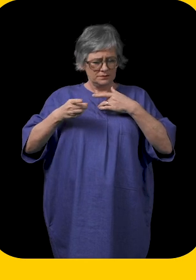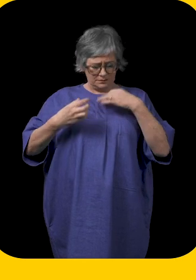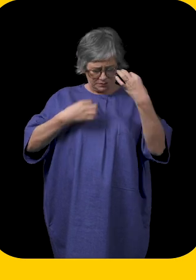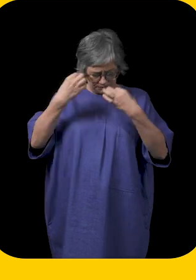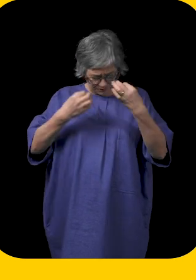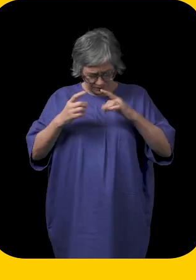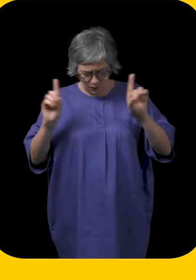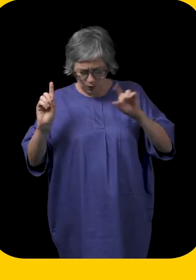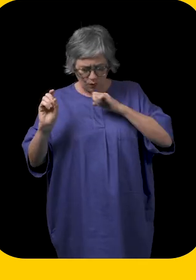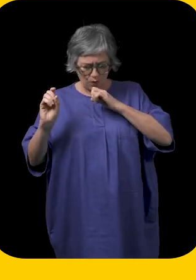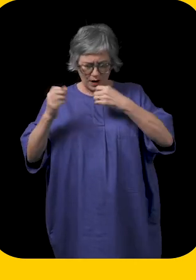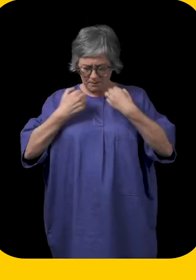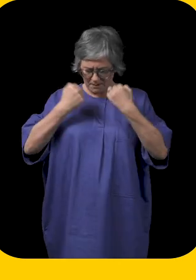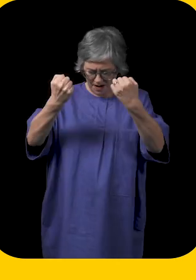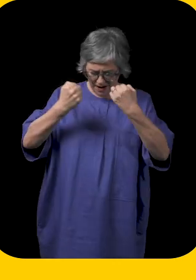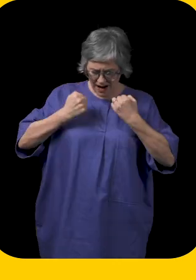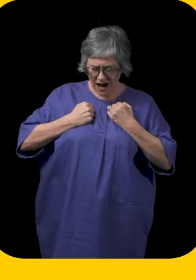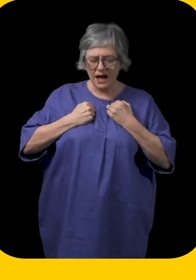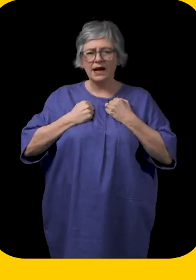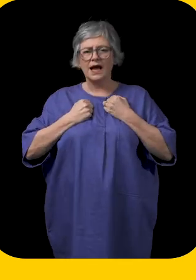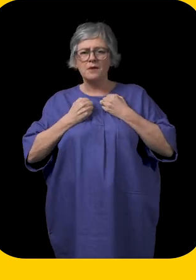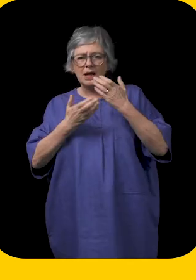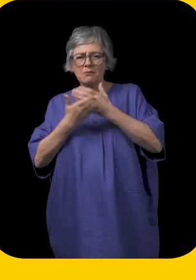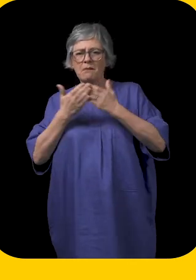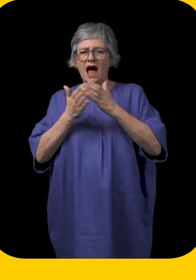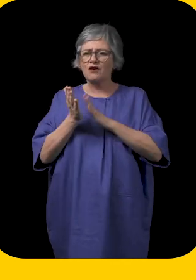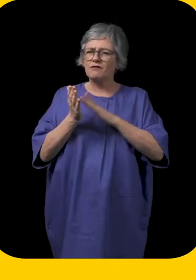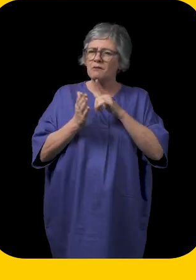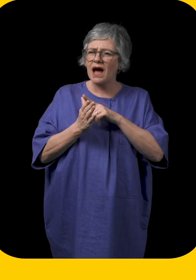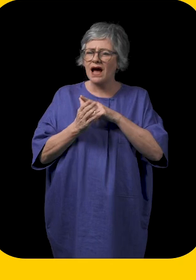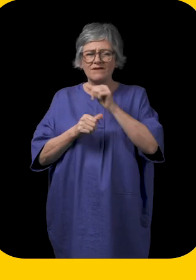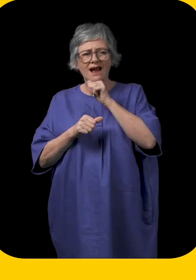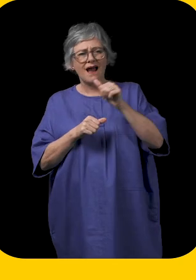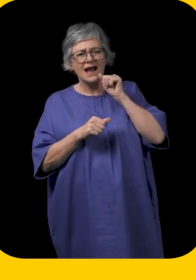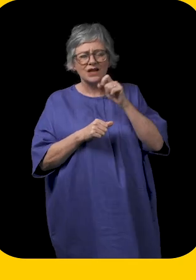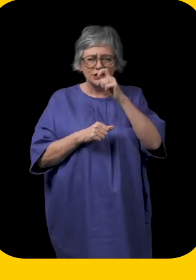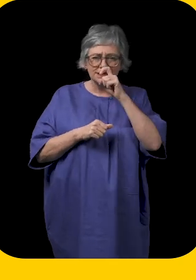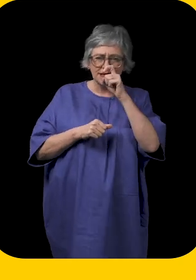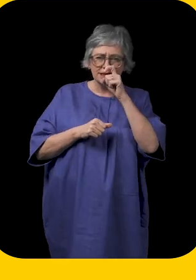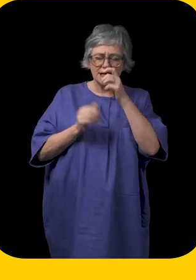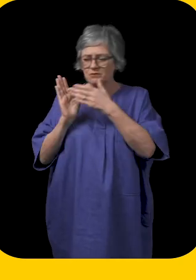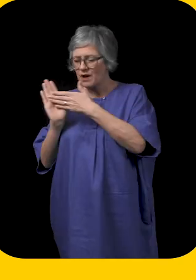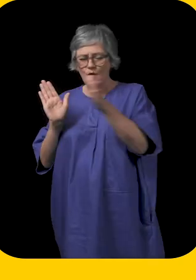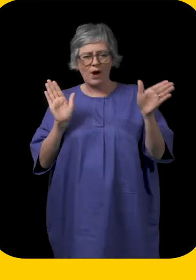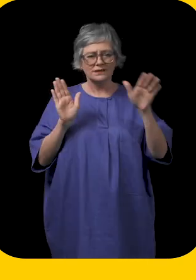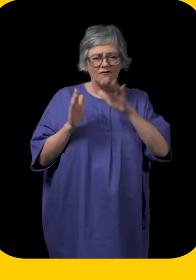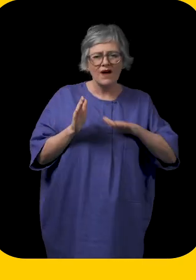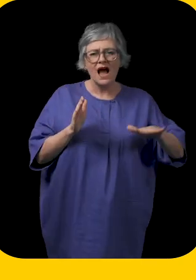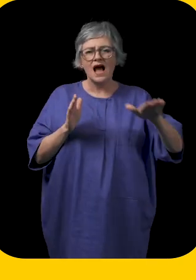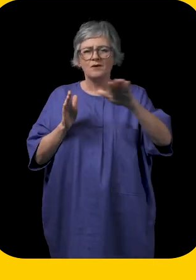am in relation to Islam from the thread of being a part of Ma, of aunt, her sister, and my wider